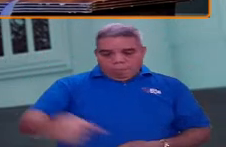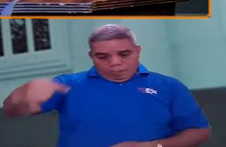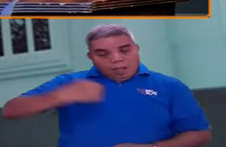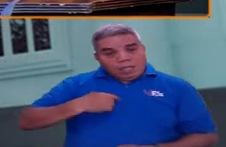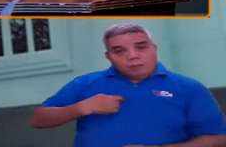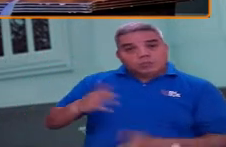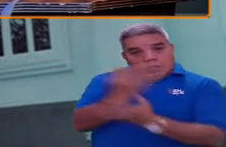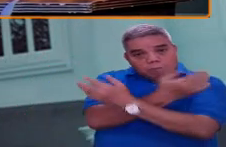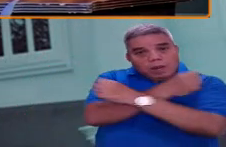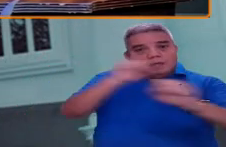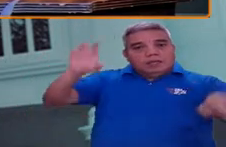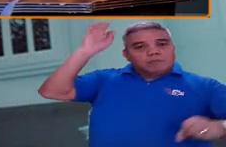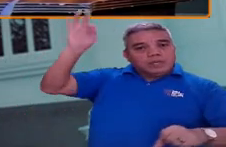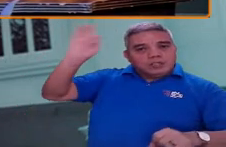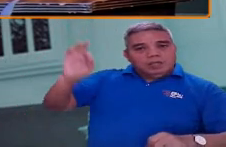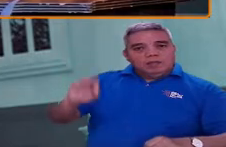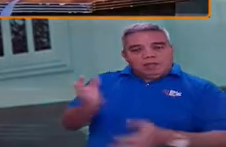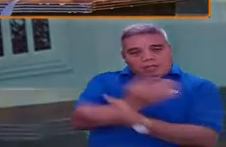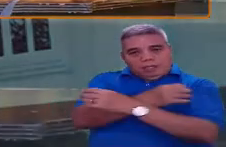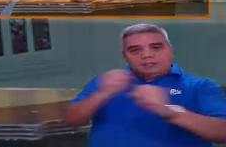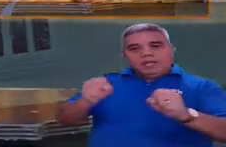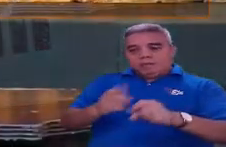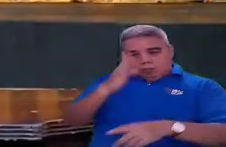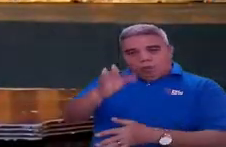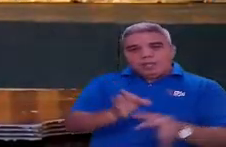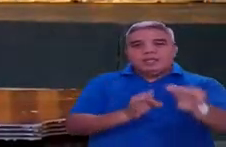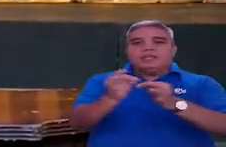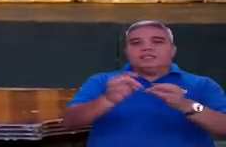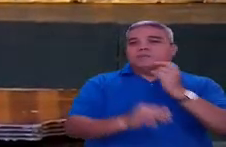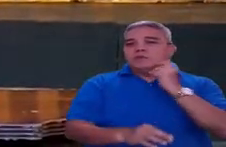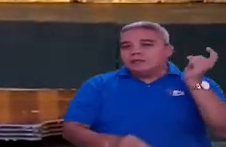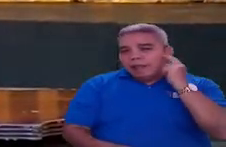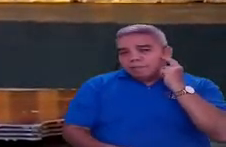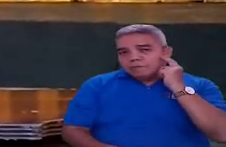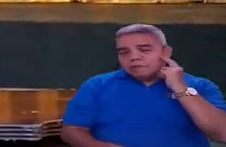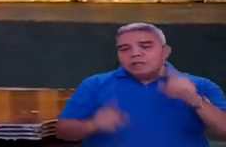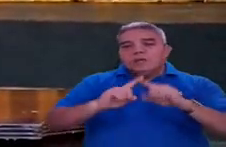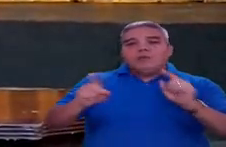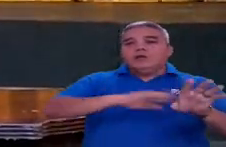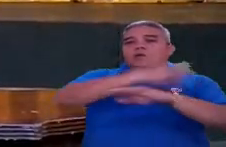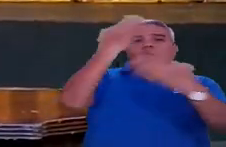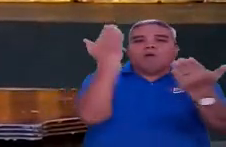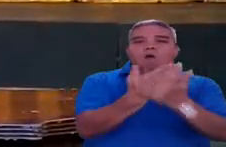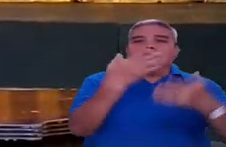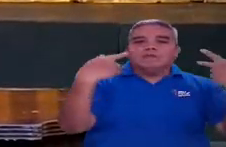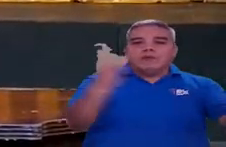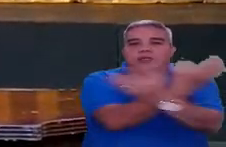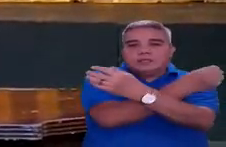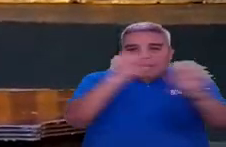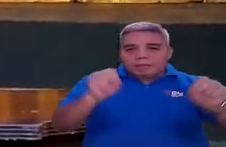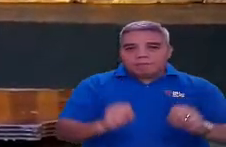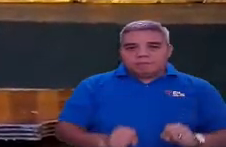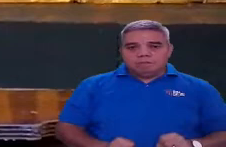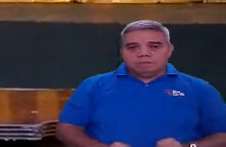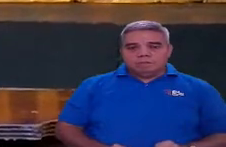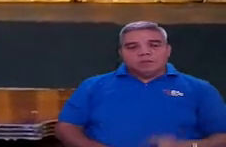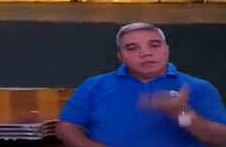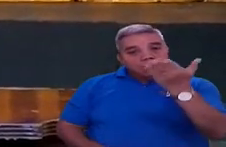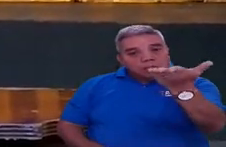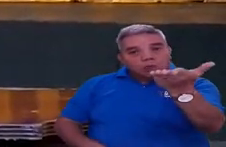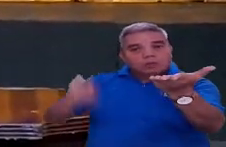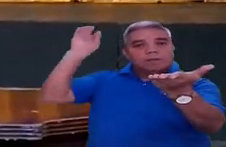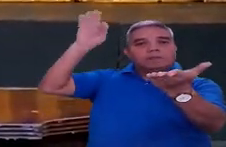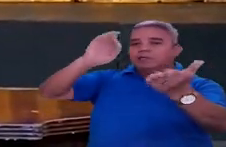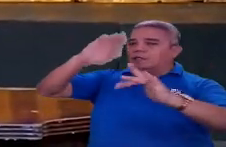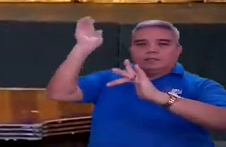product of preaching. He is a product of preaching. We all are products of preaching. And there's what